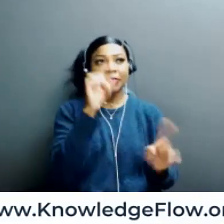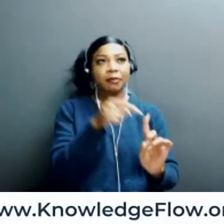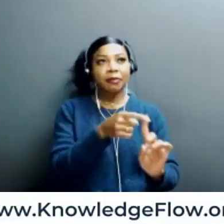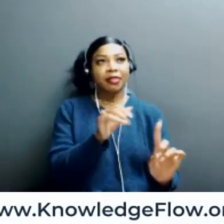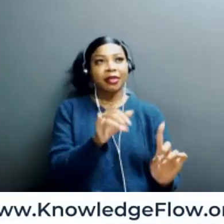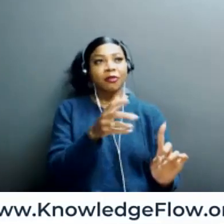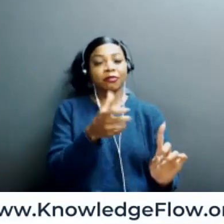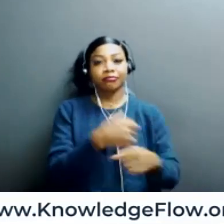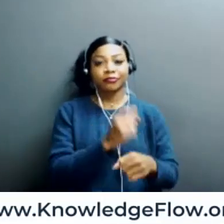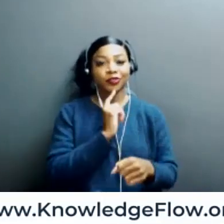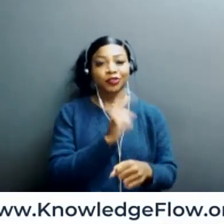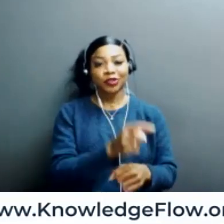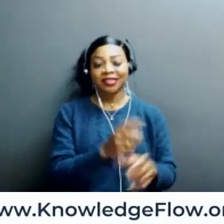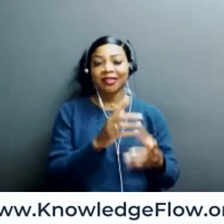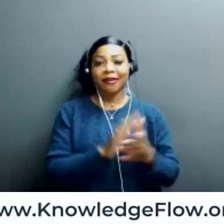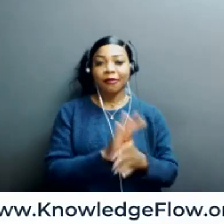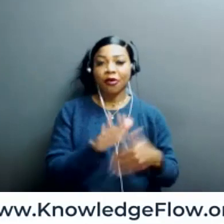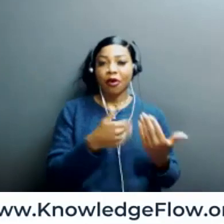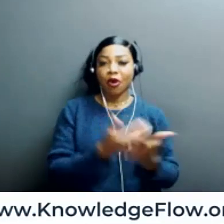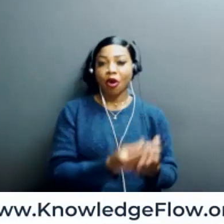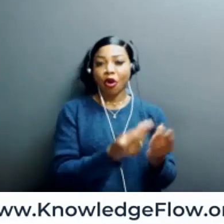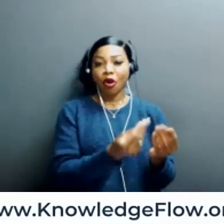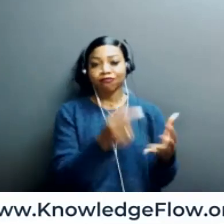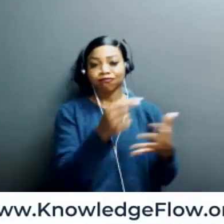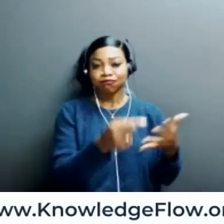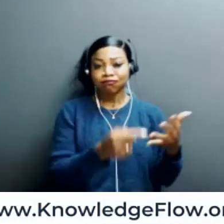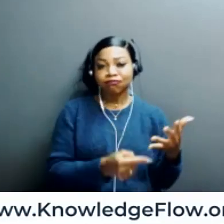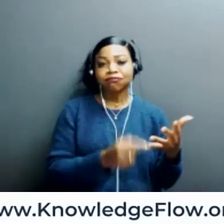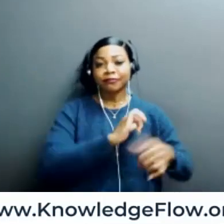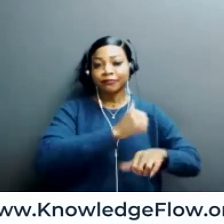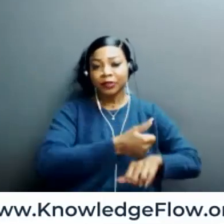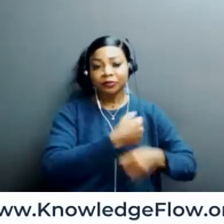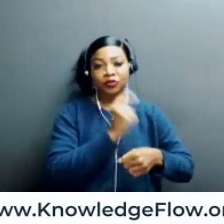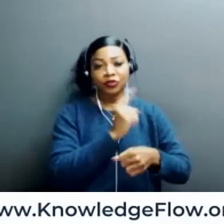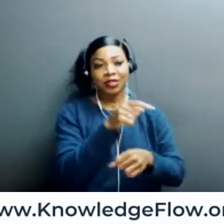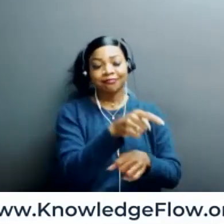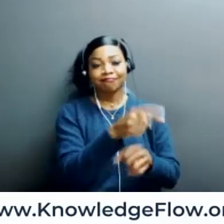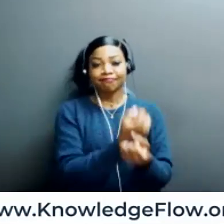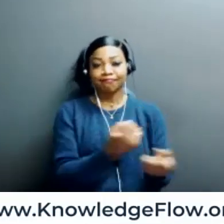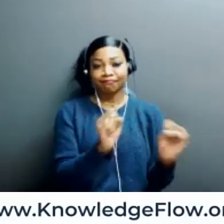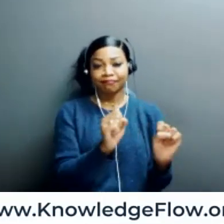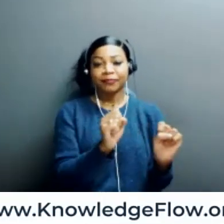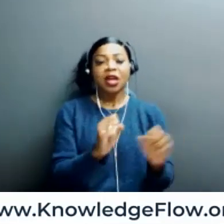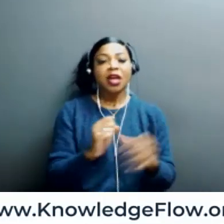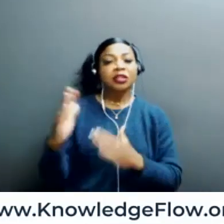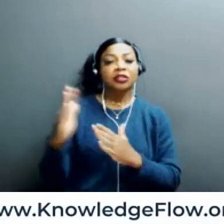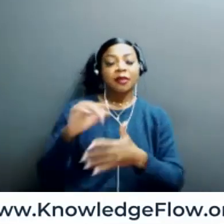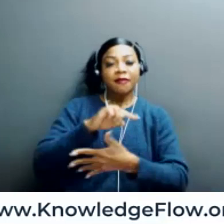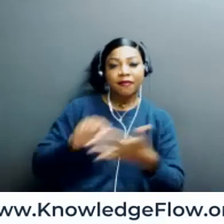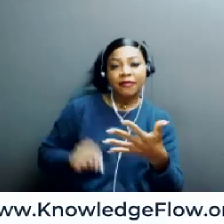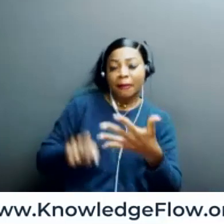wants to make sure that they're putting all the assets on their side to stay safe what would you say are the top five must have or must do